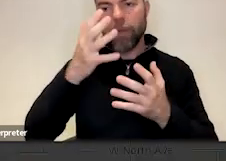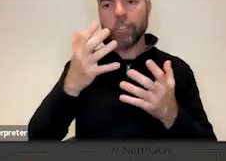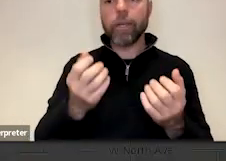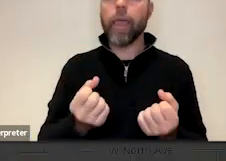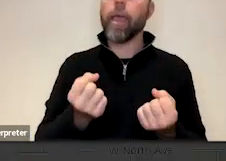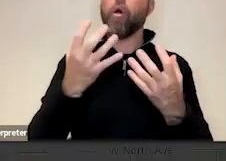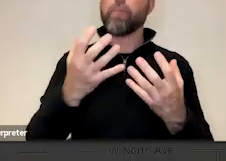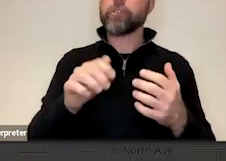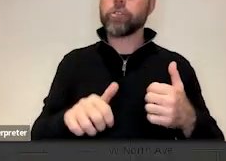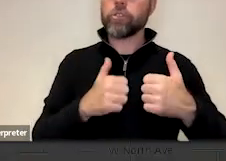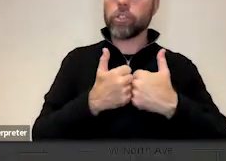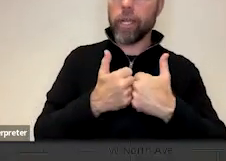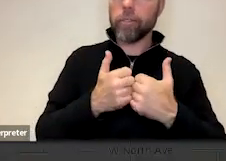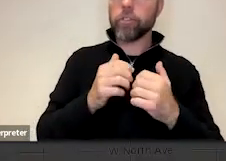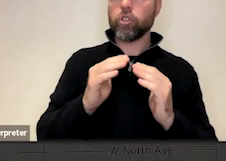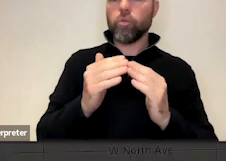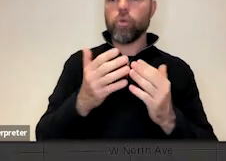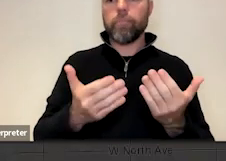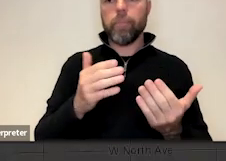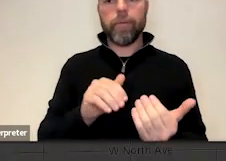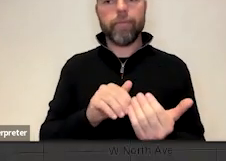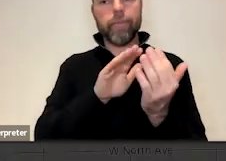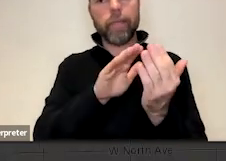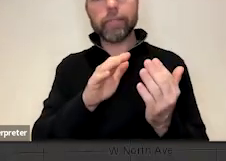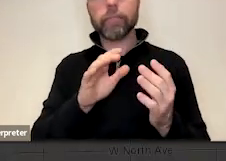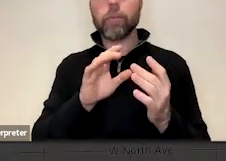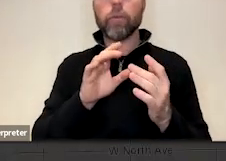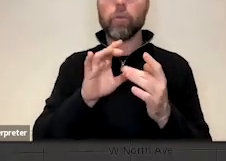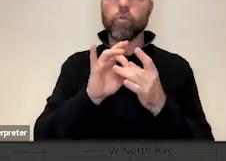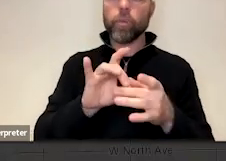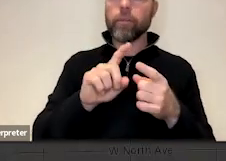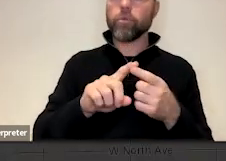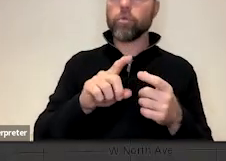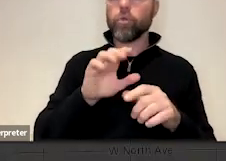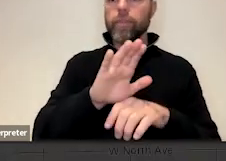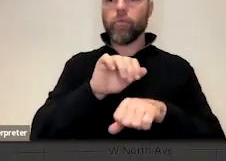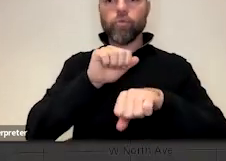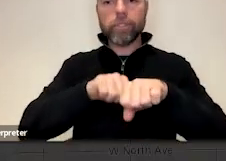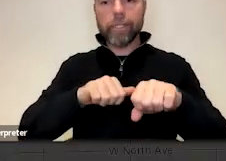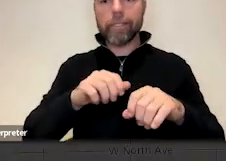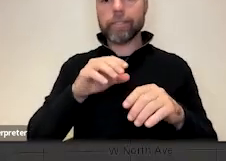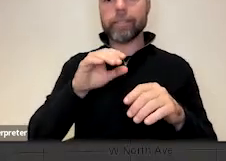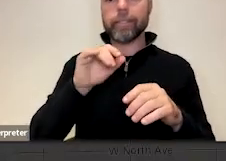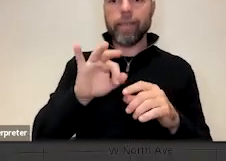much challenges a community might face when it comes to its resiliency in the face of an emergency. And